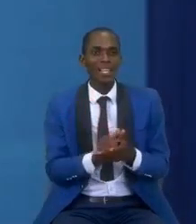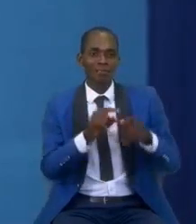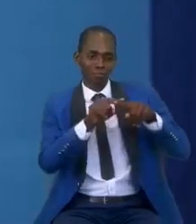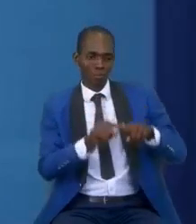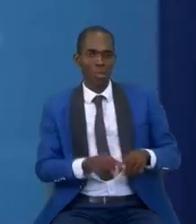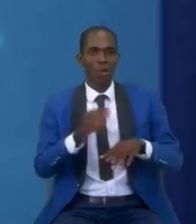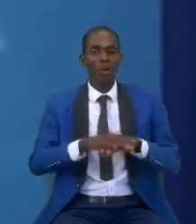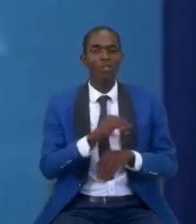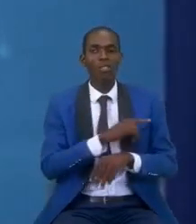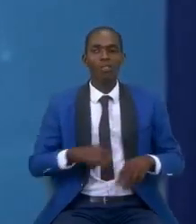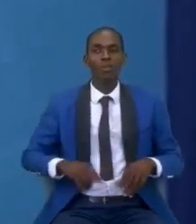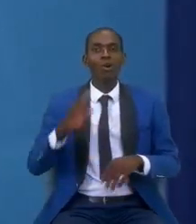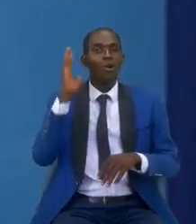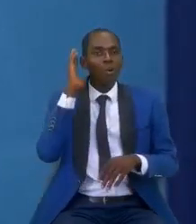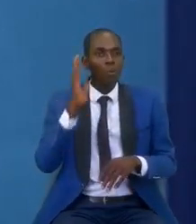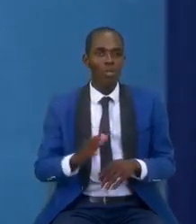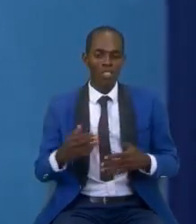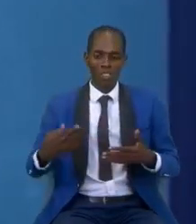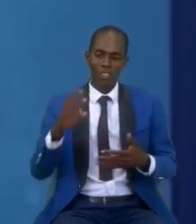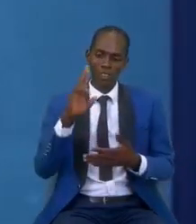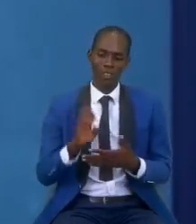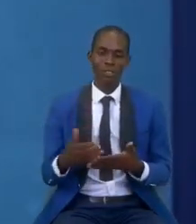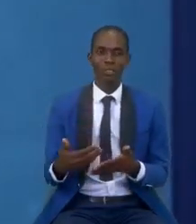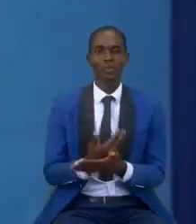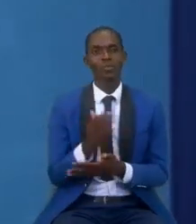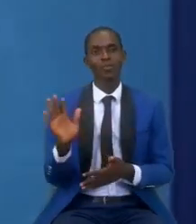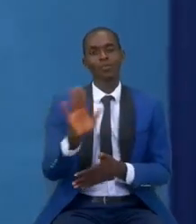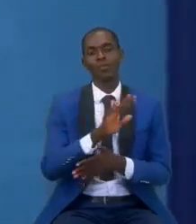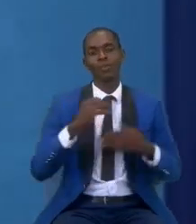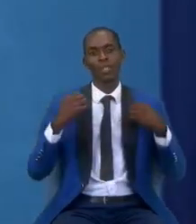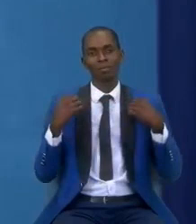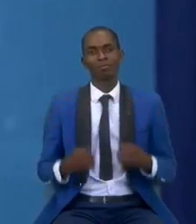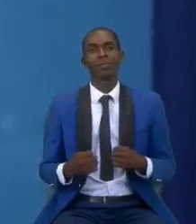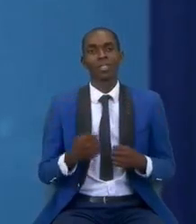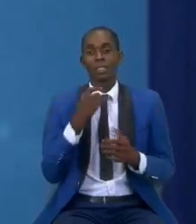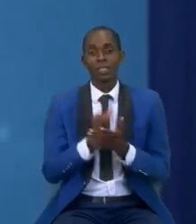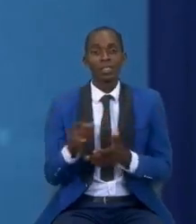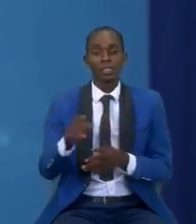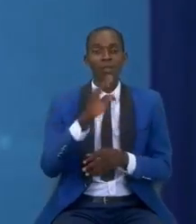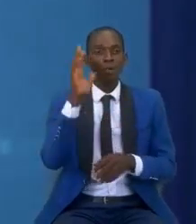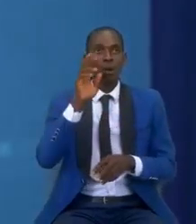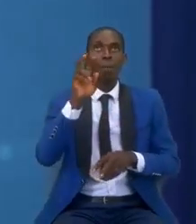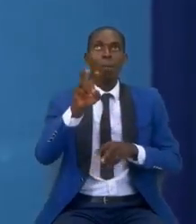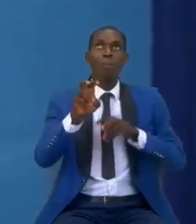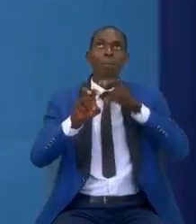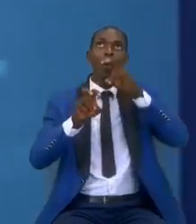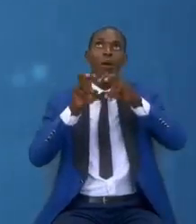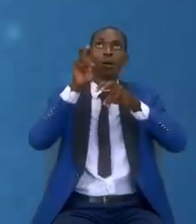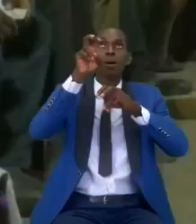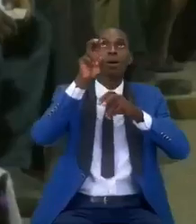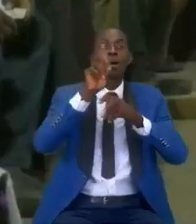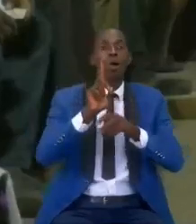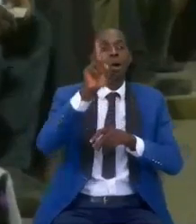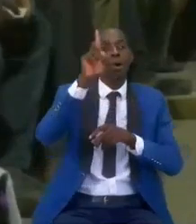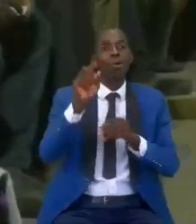mount up as with wings as eagles. They shall run. Somebody is ready to